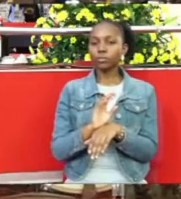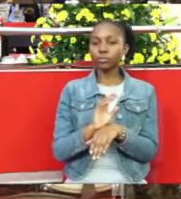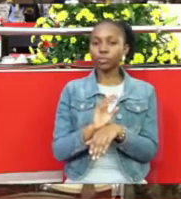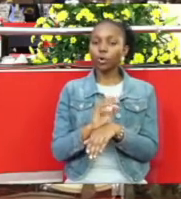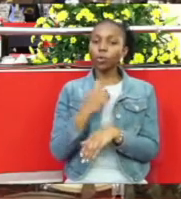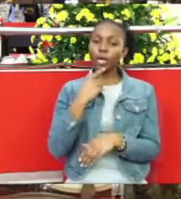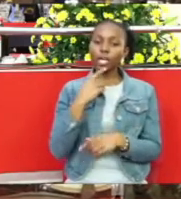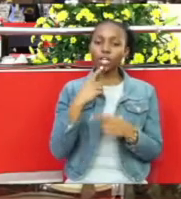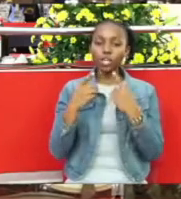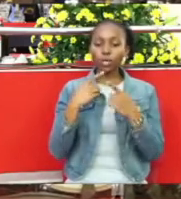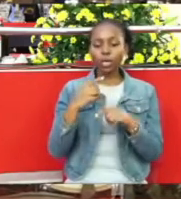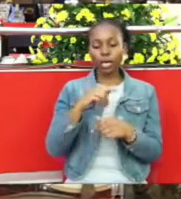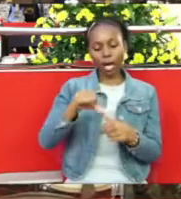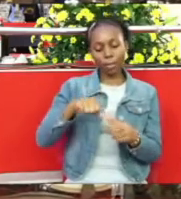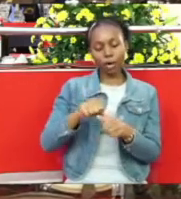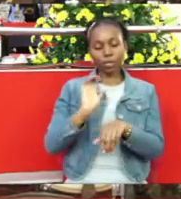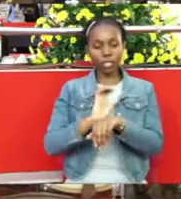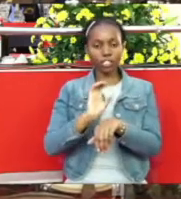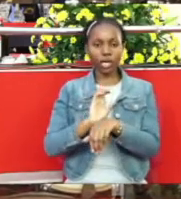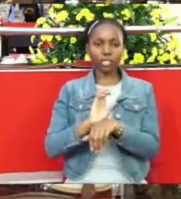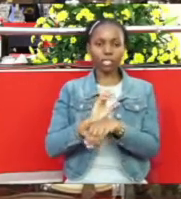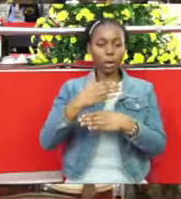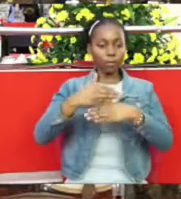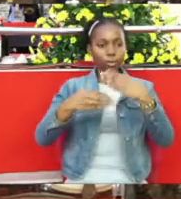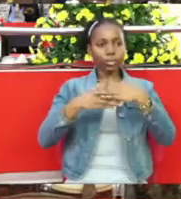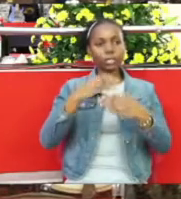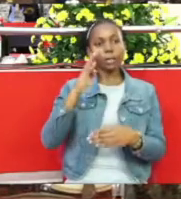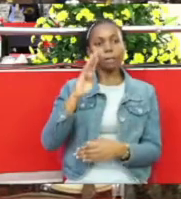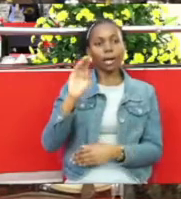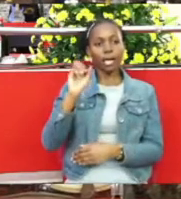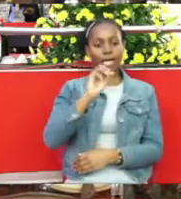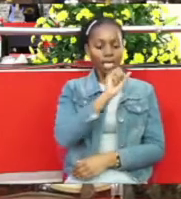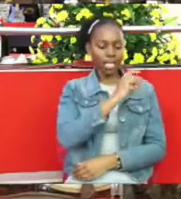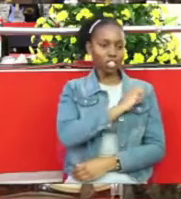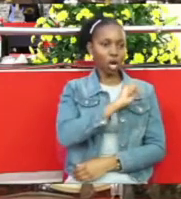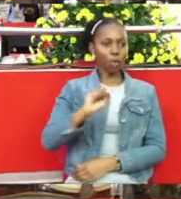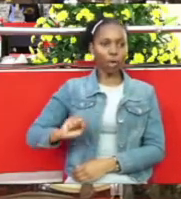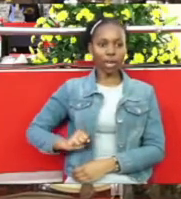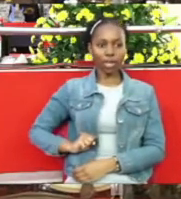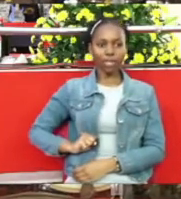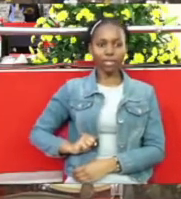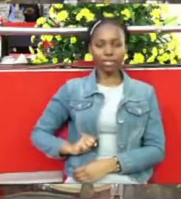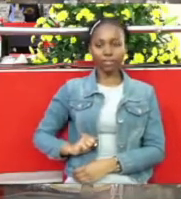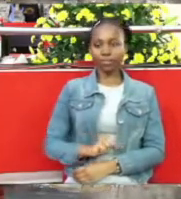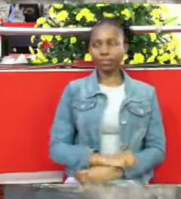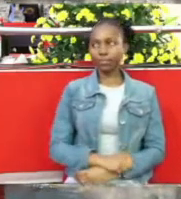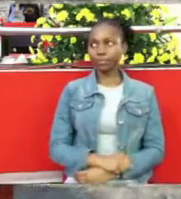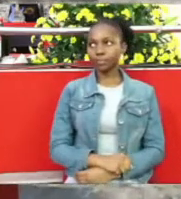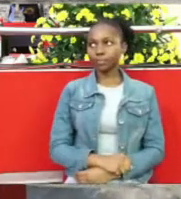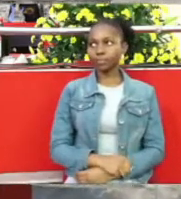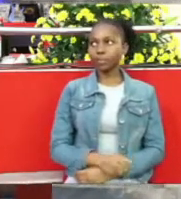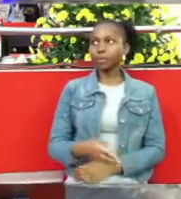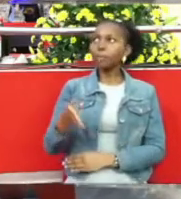tunapoangazia hekalu iliyojengwa na Sulemani, that was a physical one. Ilikuwa basi ya kuonekana. But God is looking